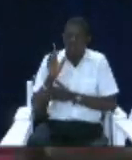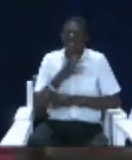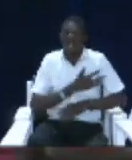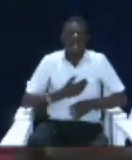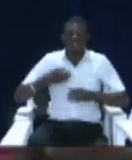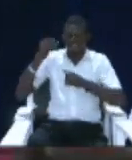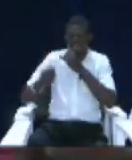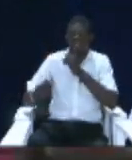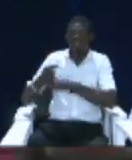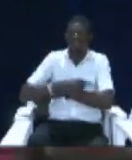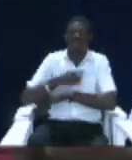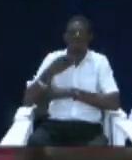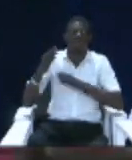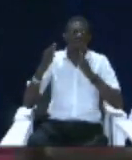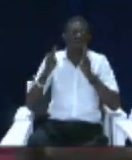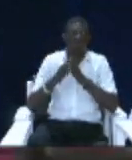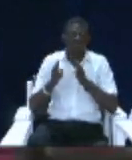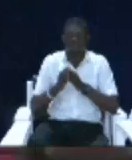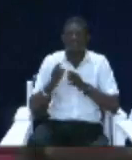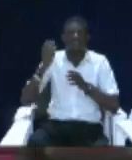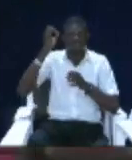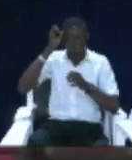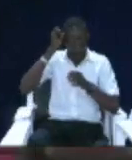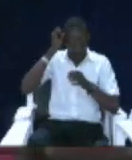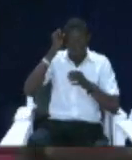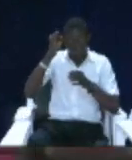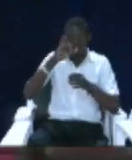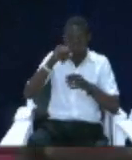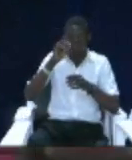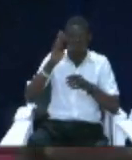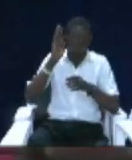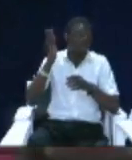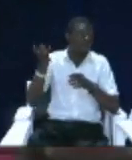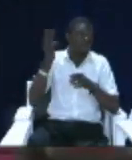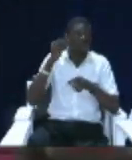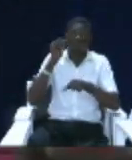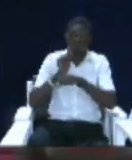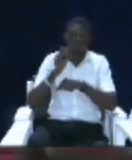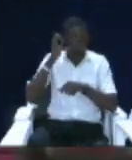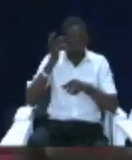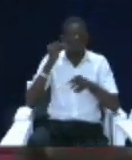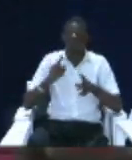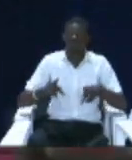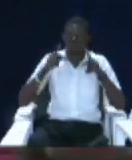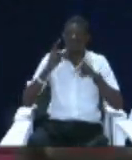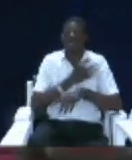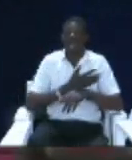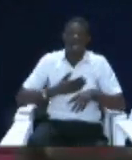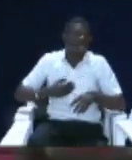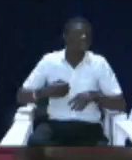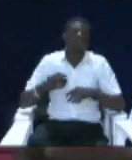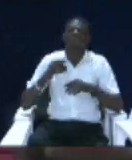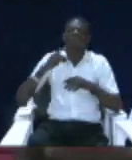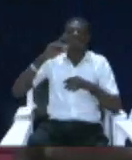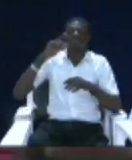on the last day of the convention. His job was restored. He was promoted. The man who was